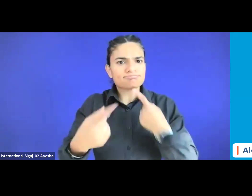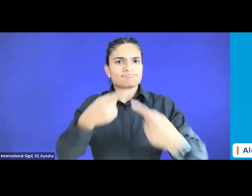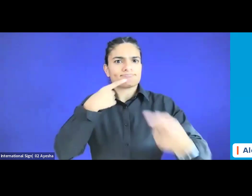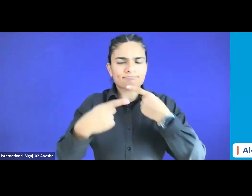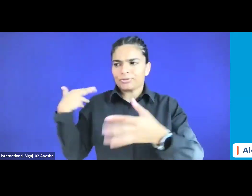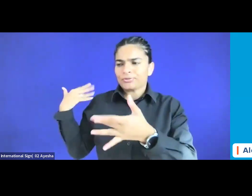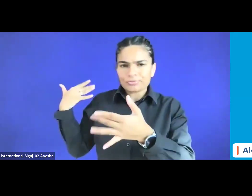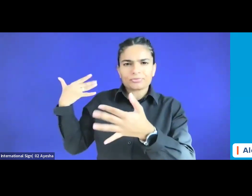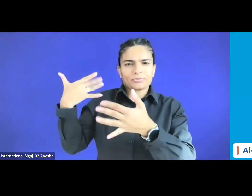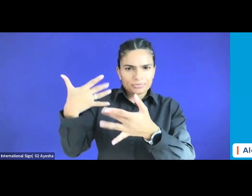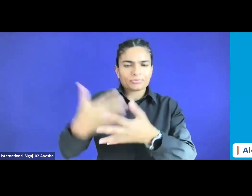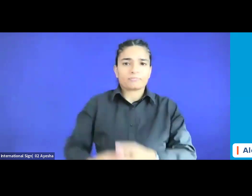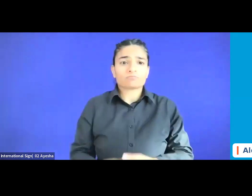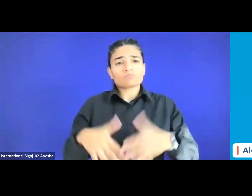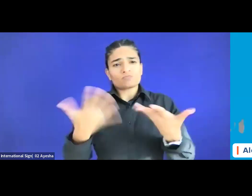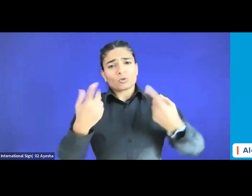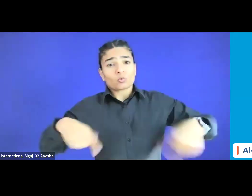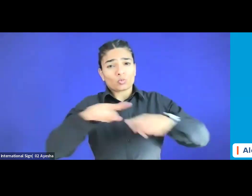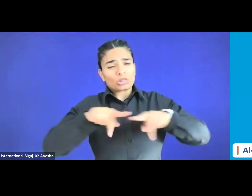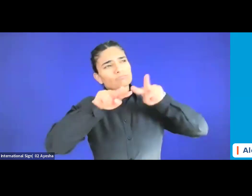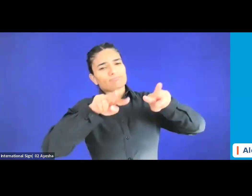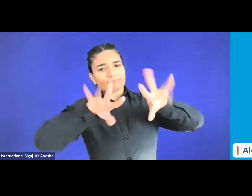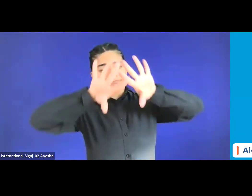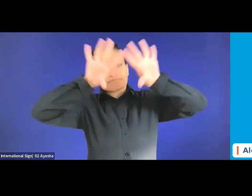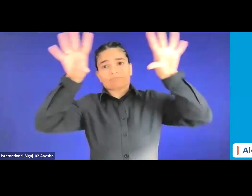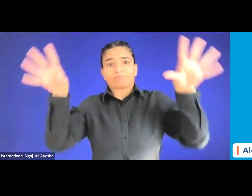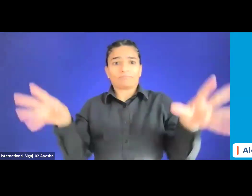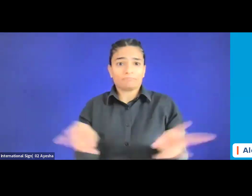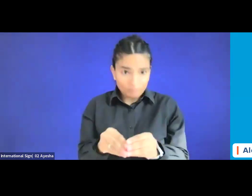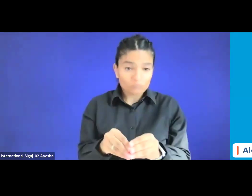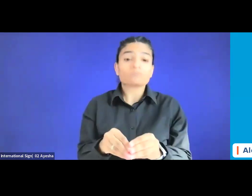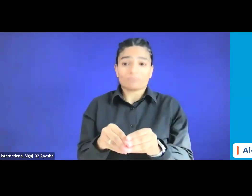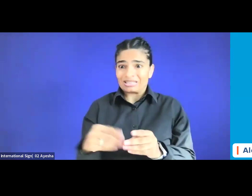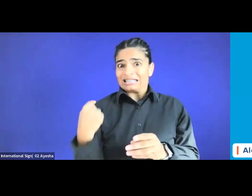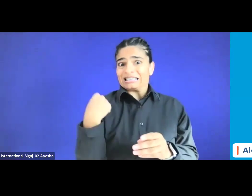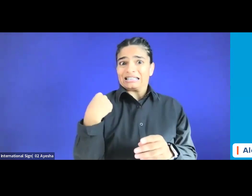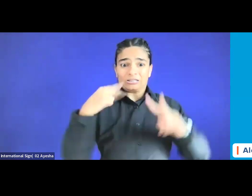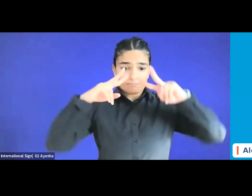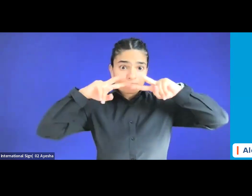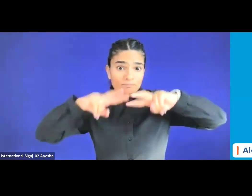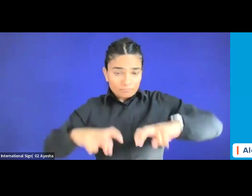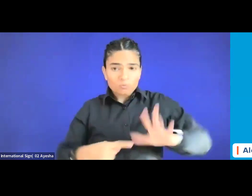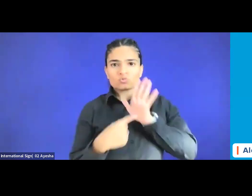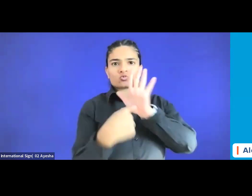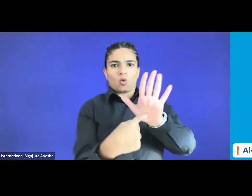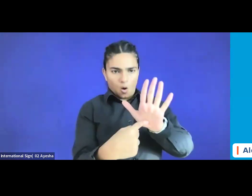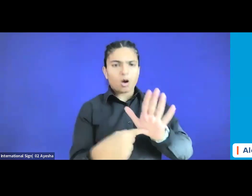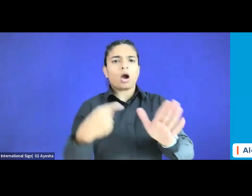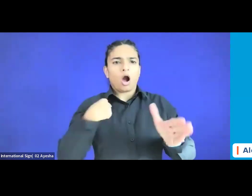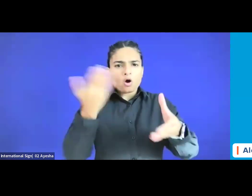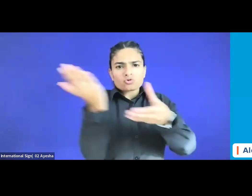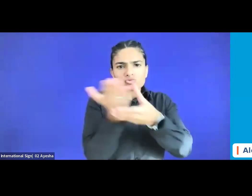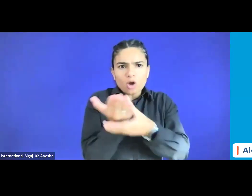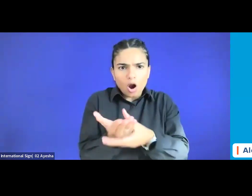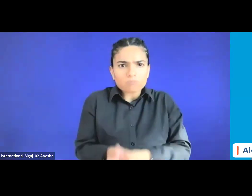studies. And we shared with you some documents, some links in the chat if you want to go deeper in the work that has